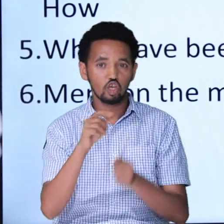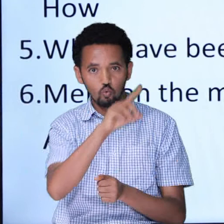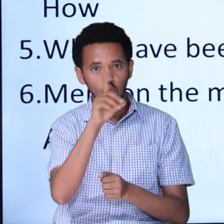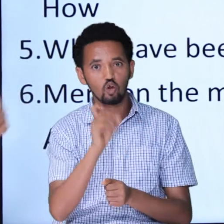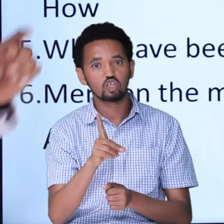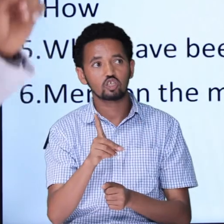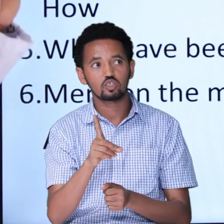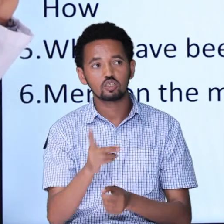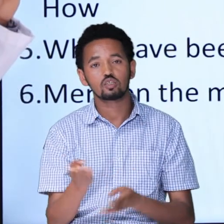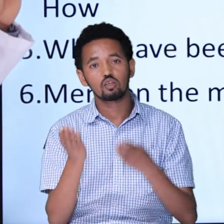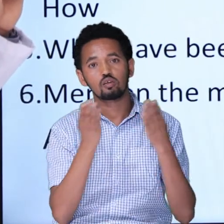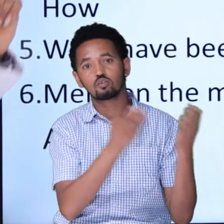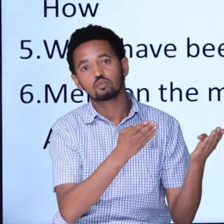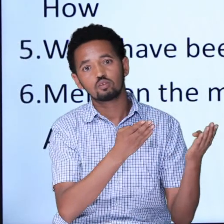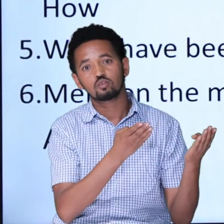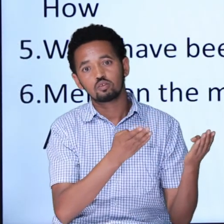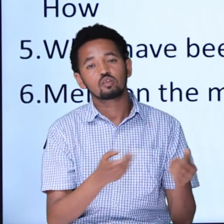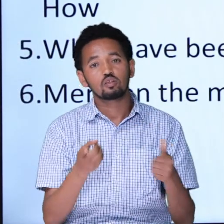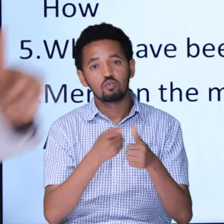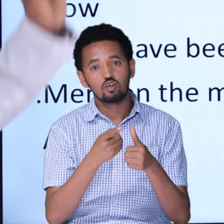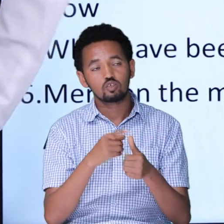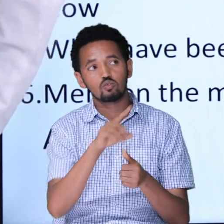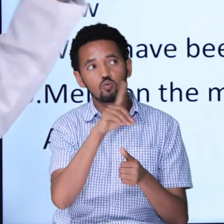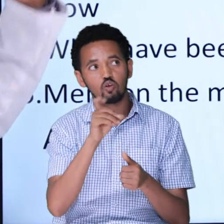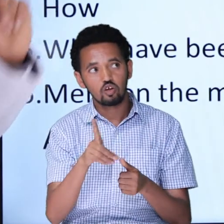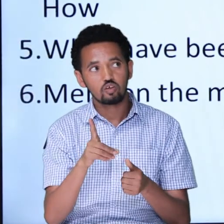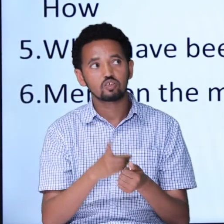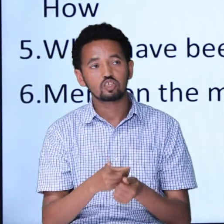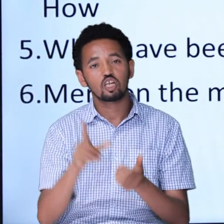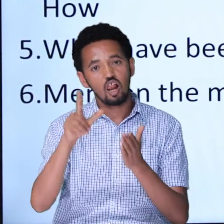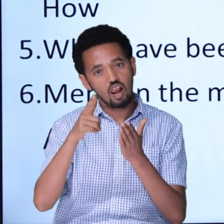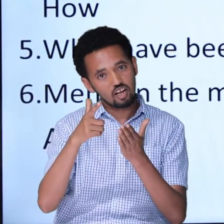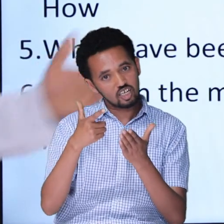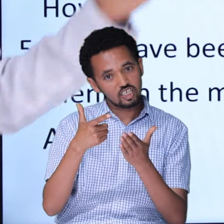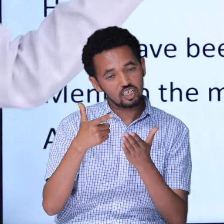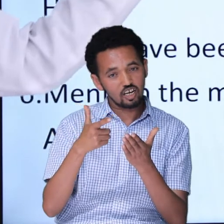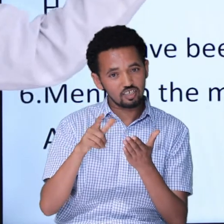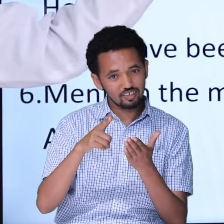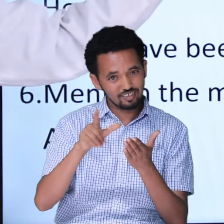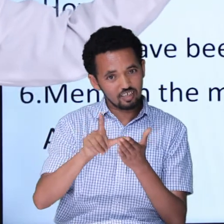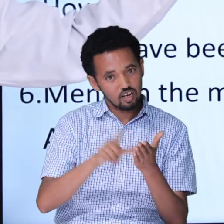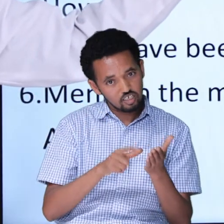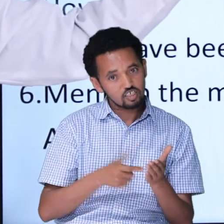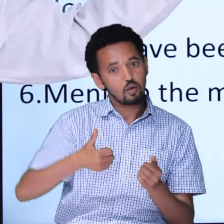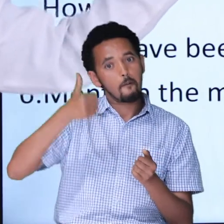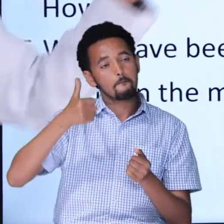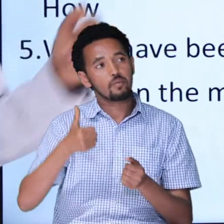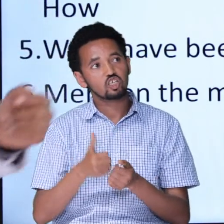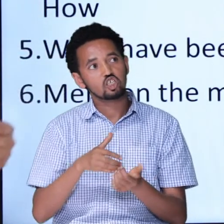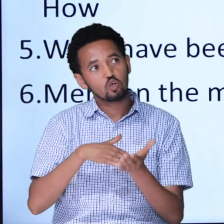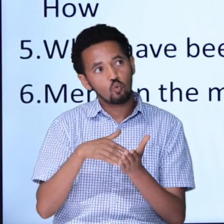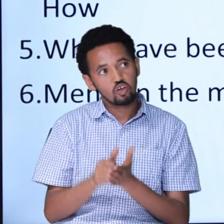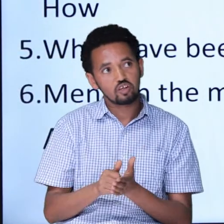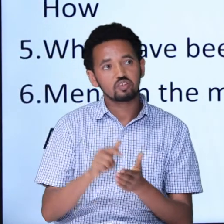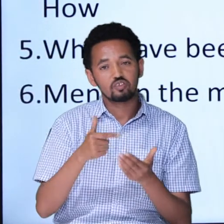question. The first question, list the major weakness of